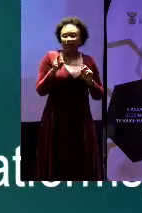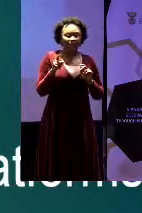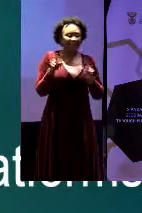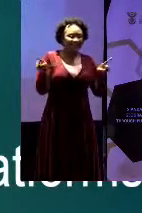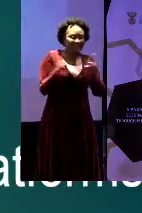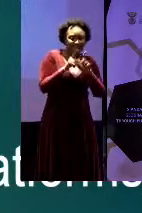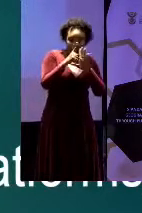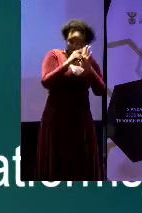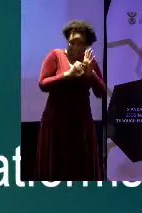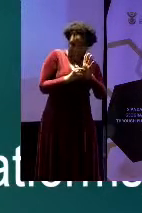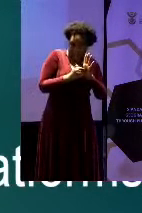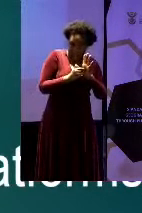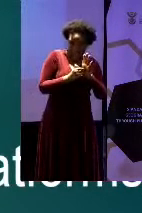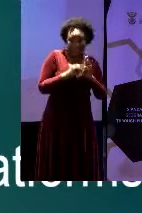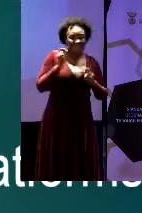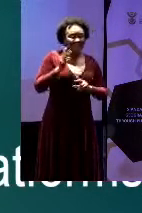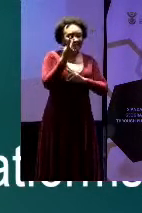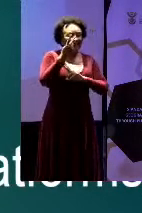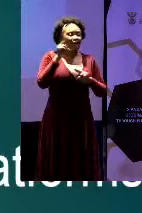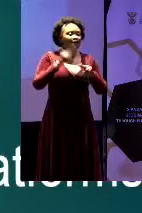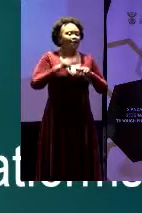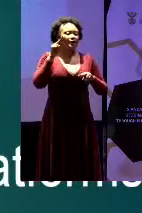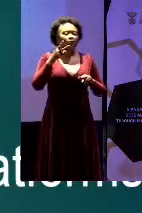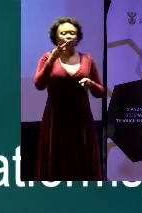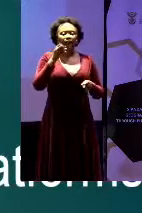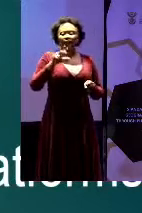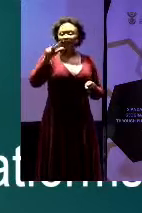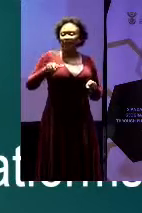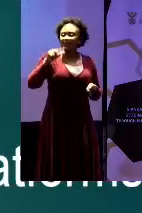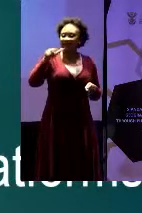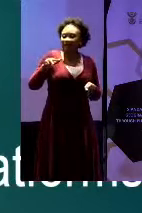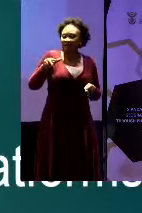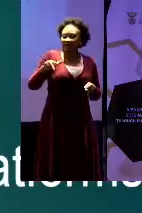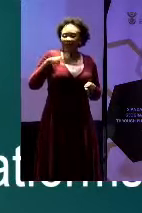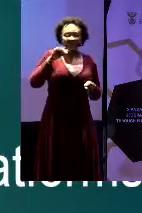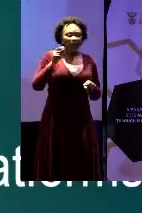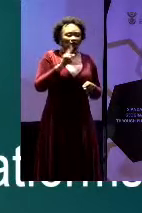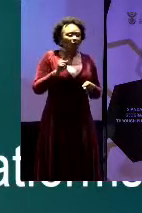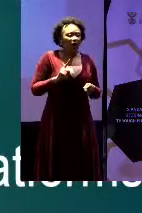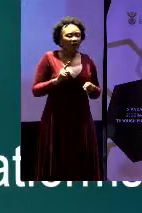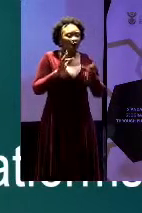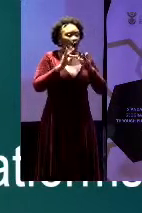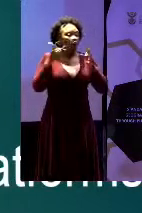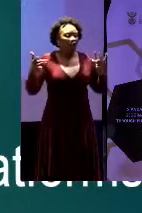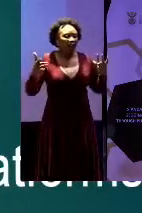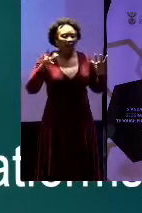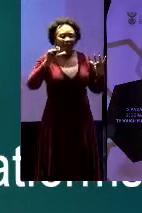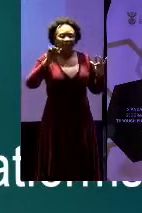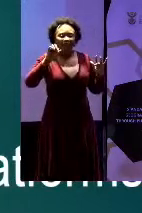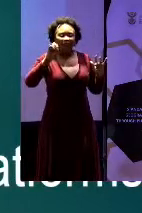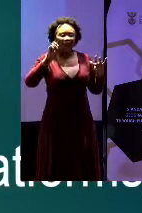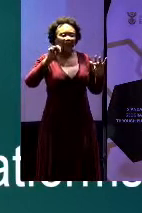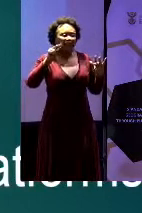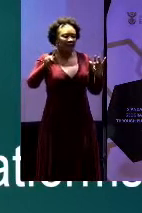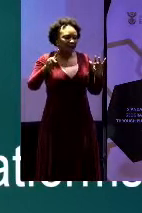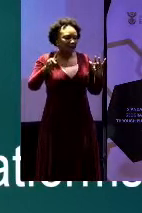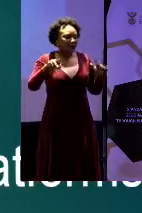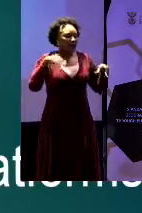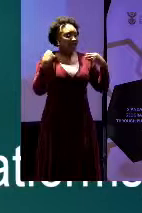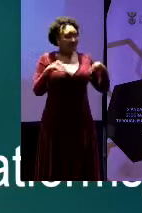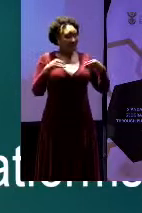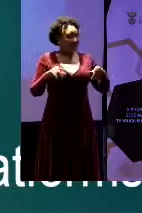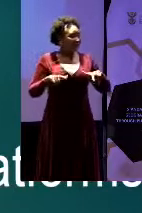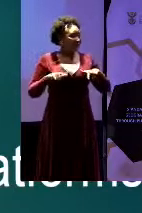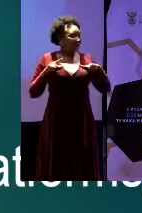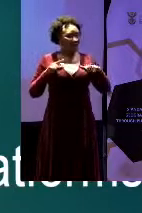of February 2018. There was a Times Live online link. There was a Business Live online